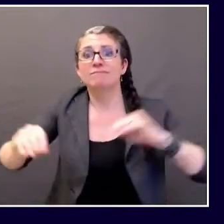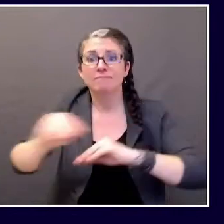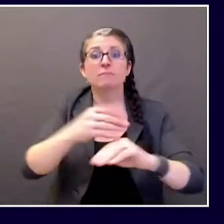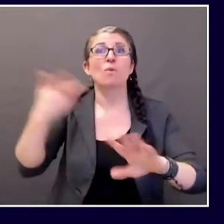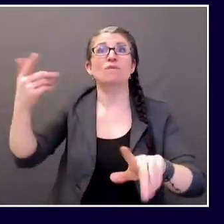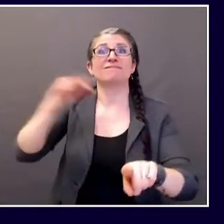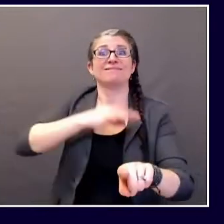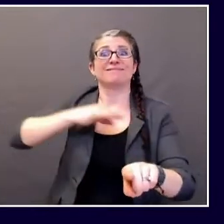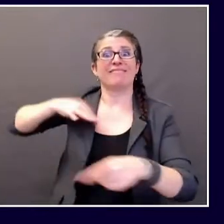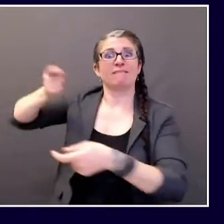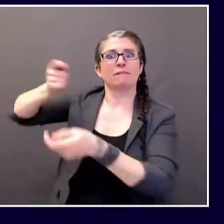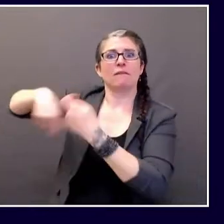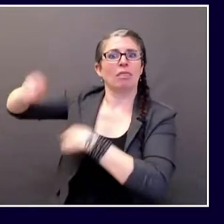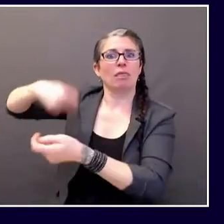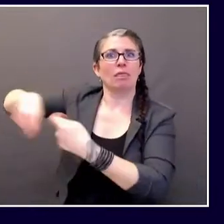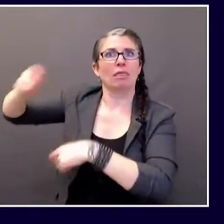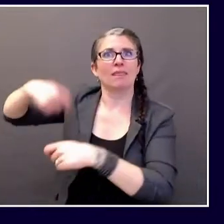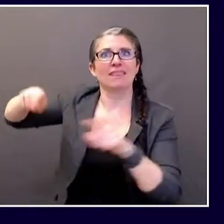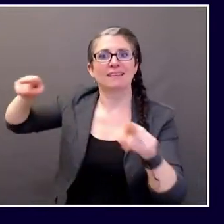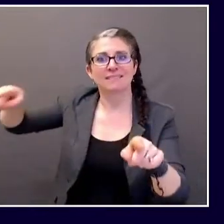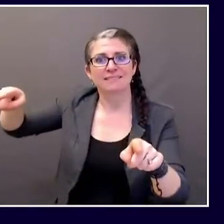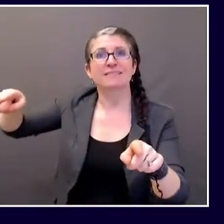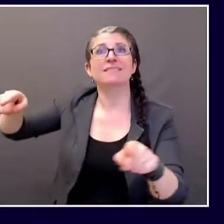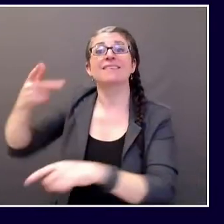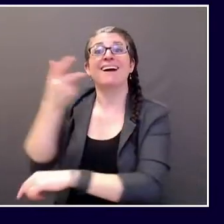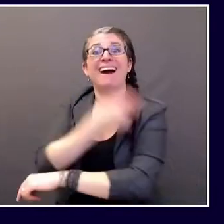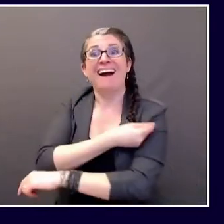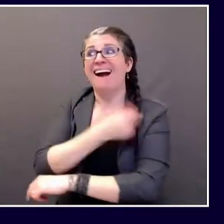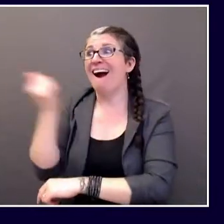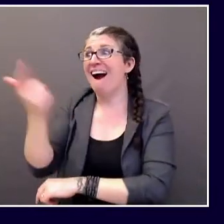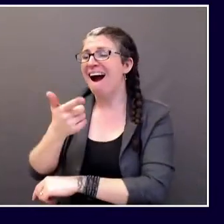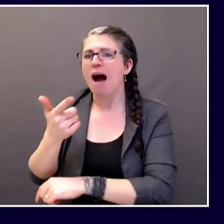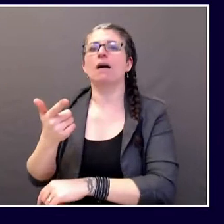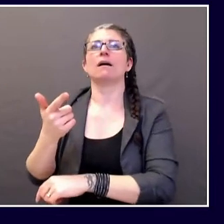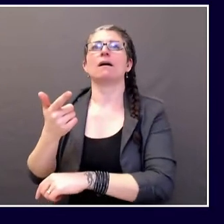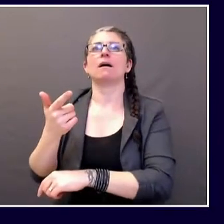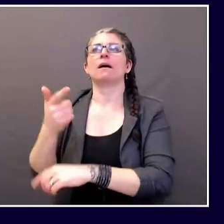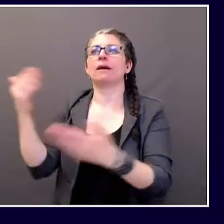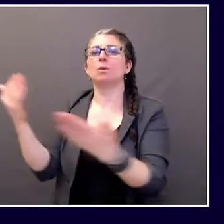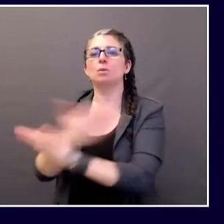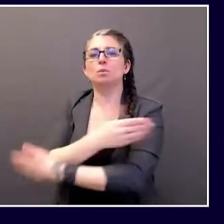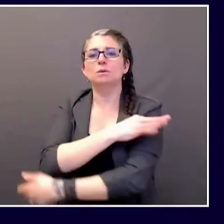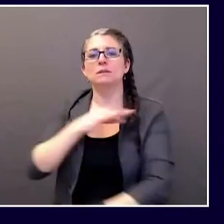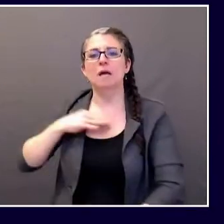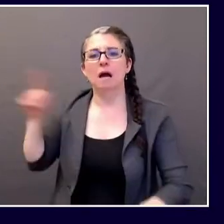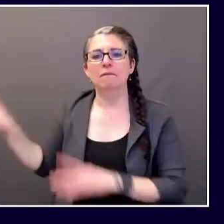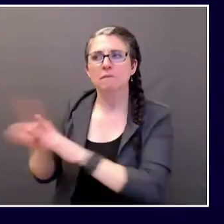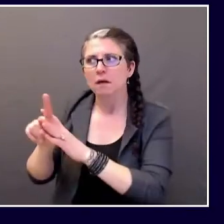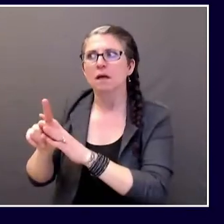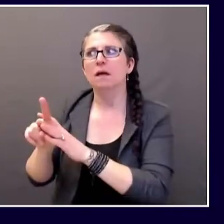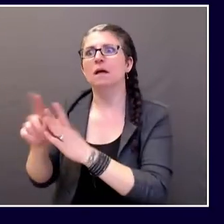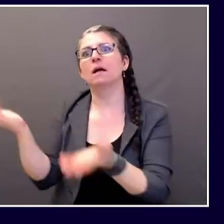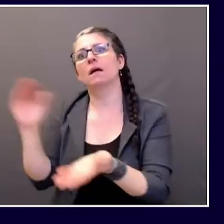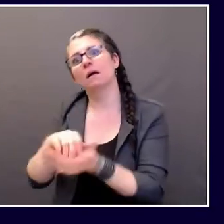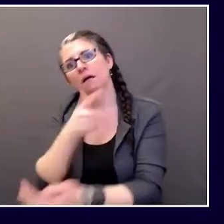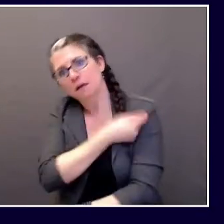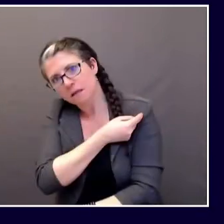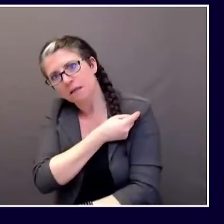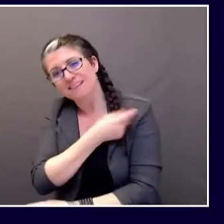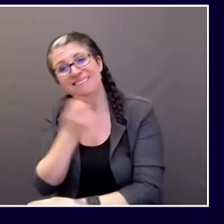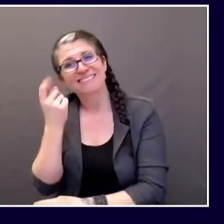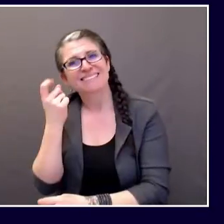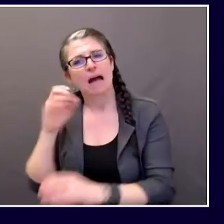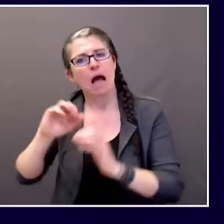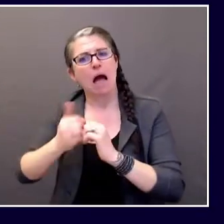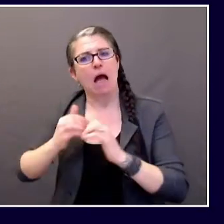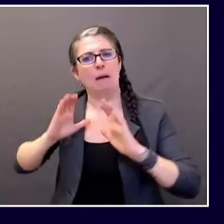to try to go back to those places so that we can make sure everyone gets vaccinated. Okay, thanks. Mhm. And there are people with